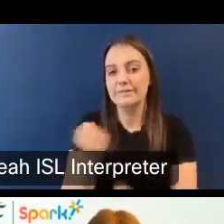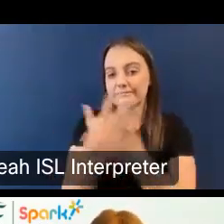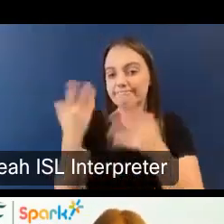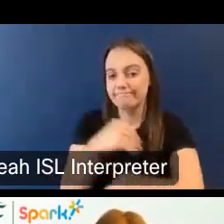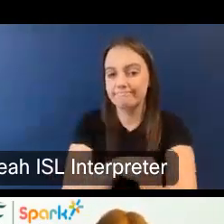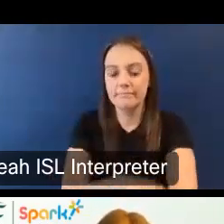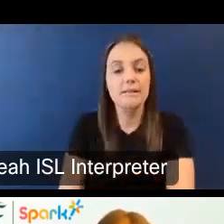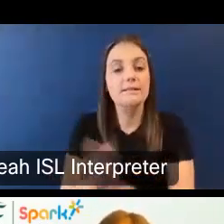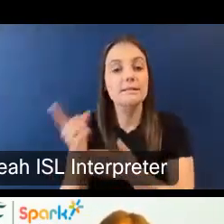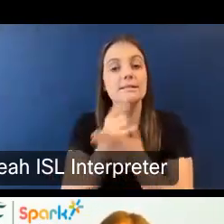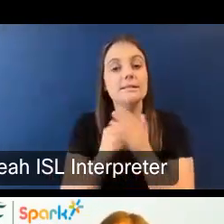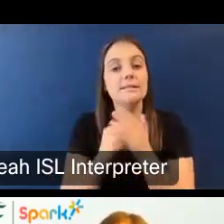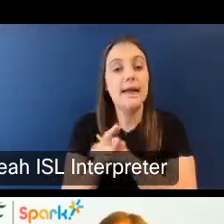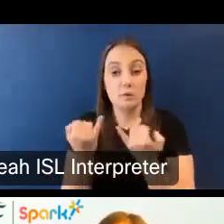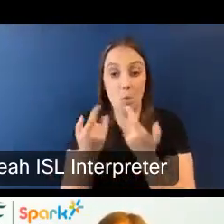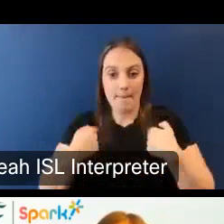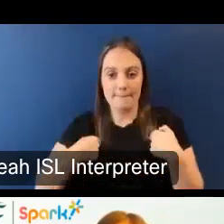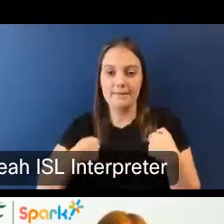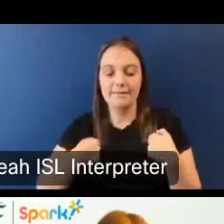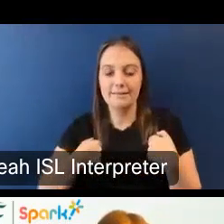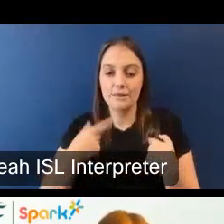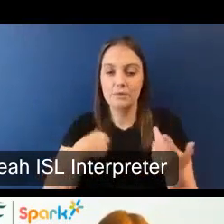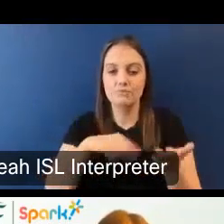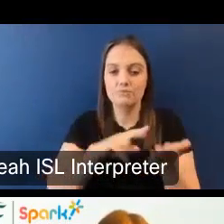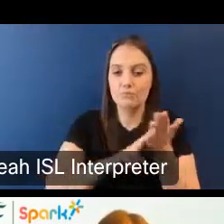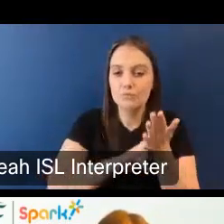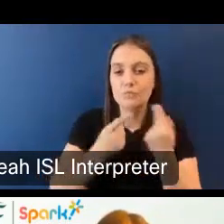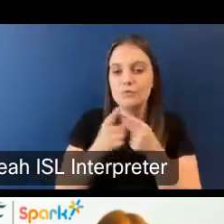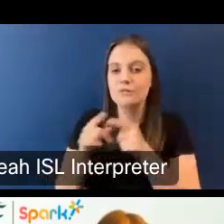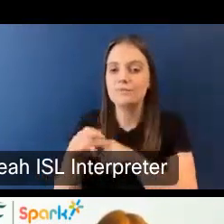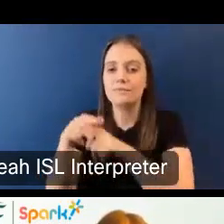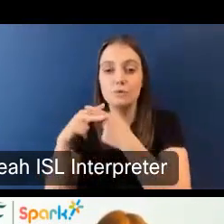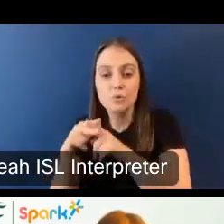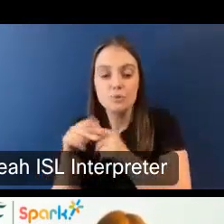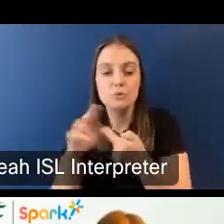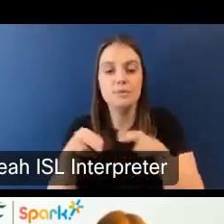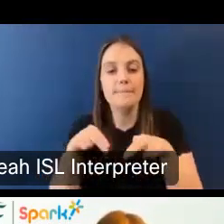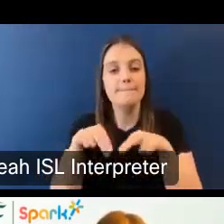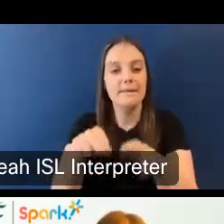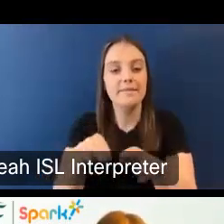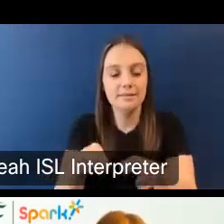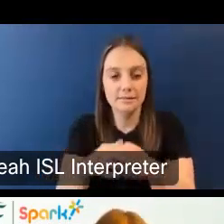designers, like so people like me, we will use different tools and methods to help us